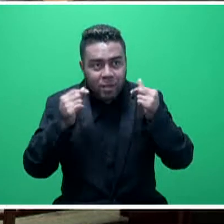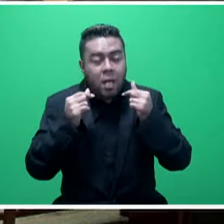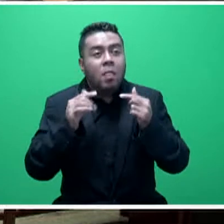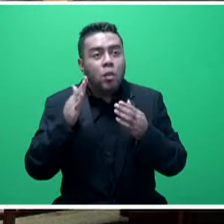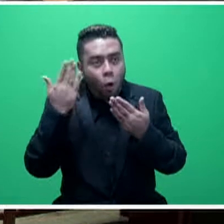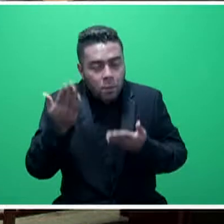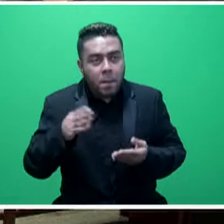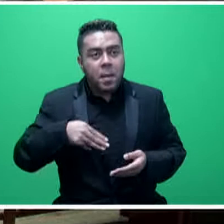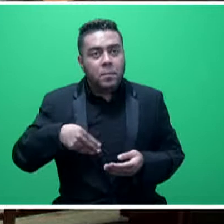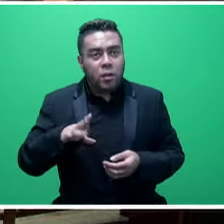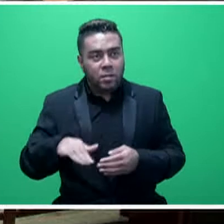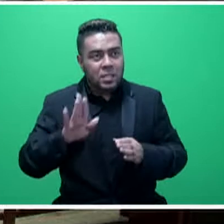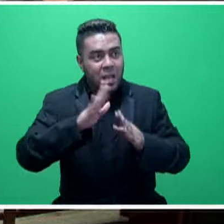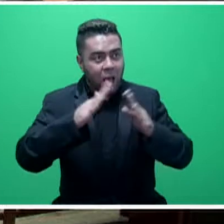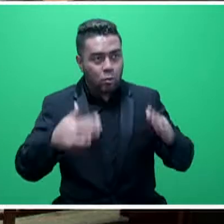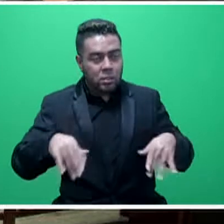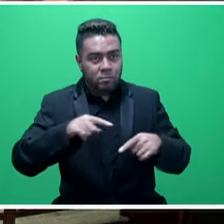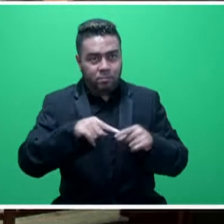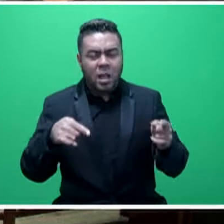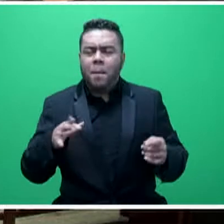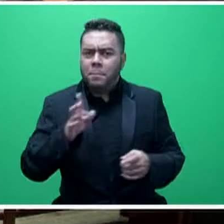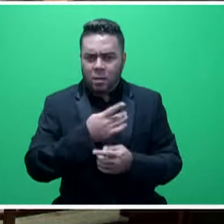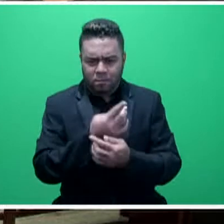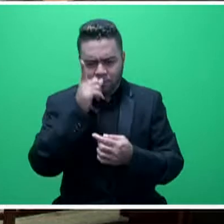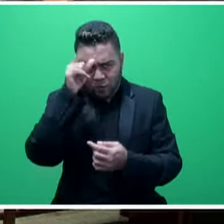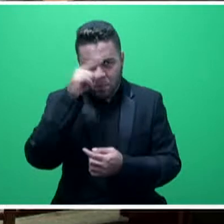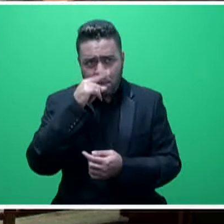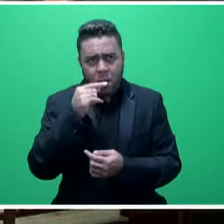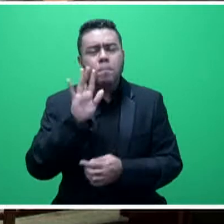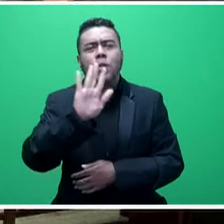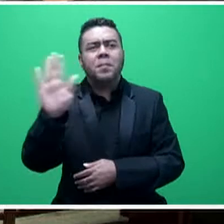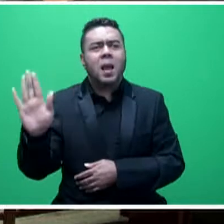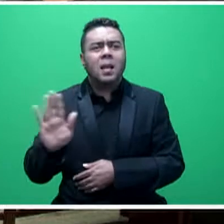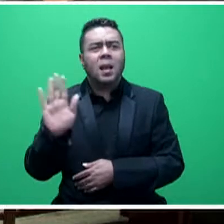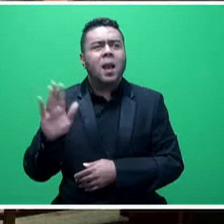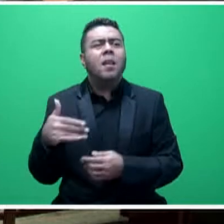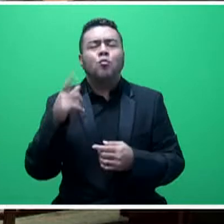August House, my fellow Fijians, Nisambula Vinaka, and a very good afternoon to you all.